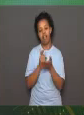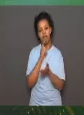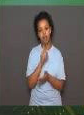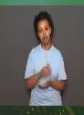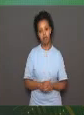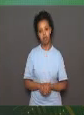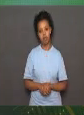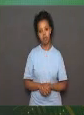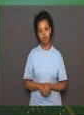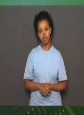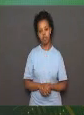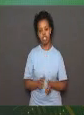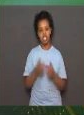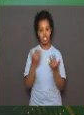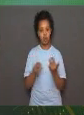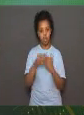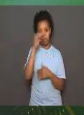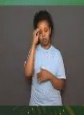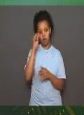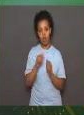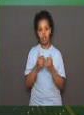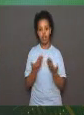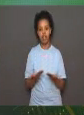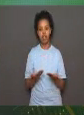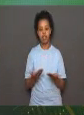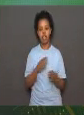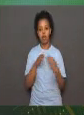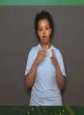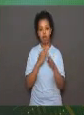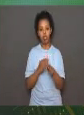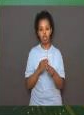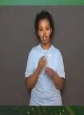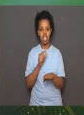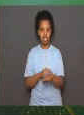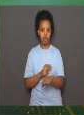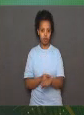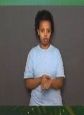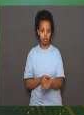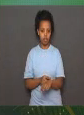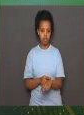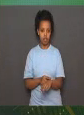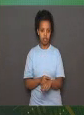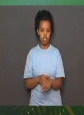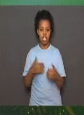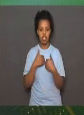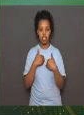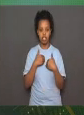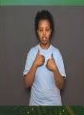We learned about how the biological clock affects